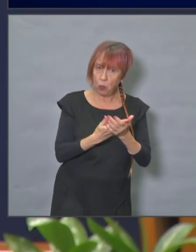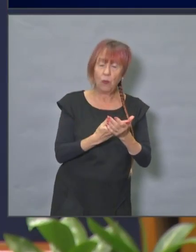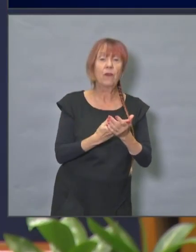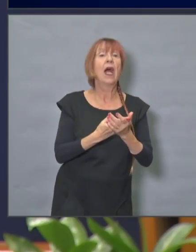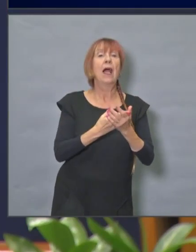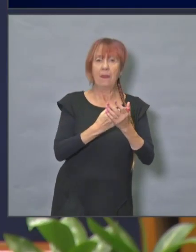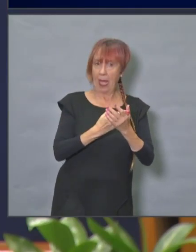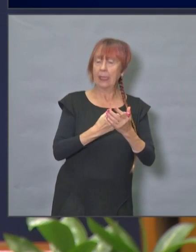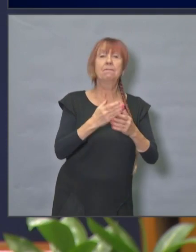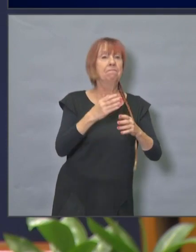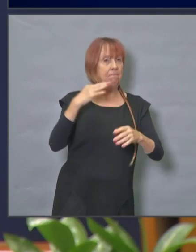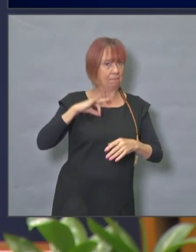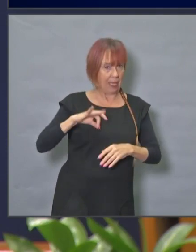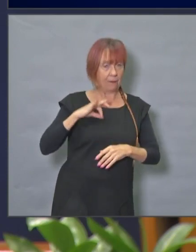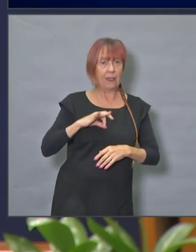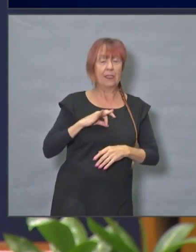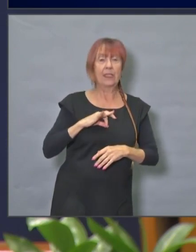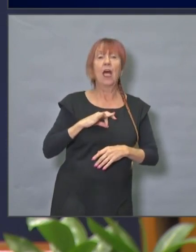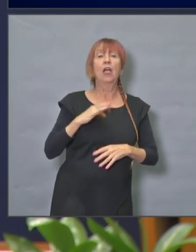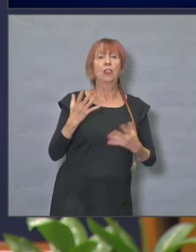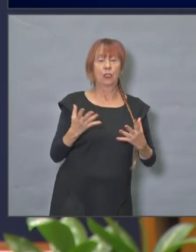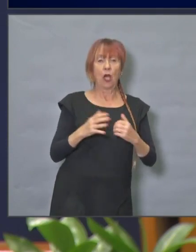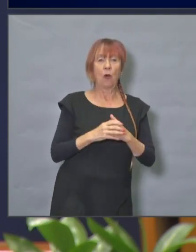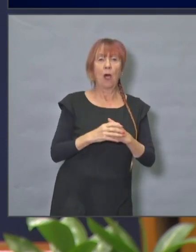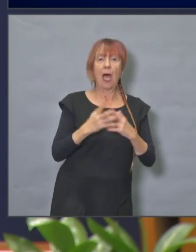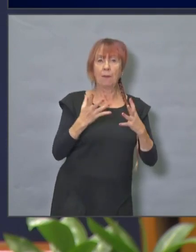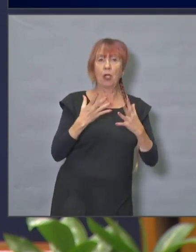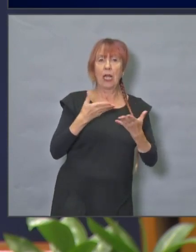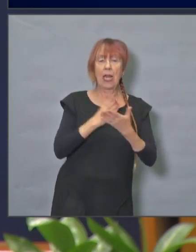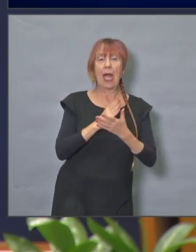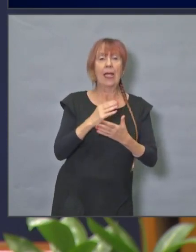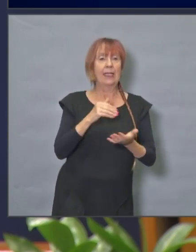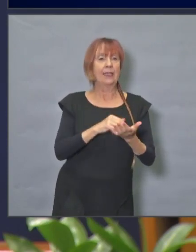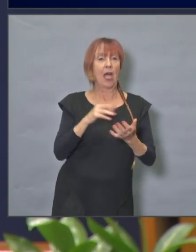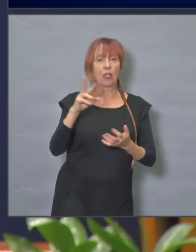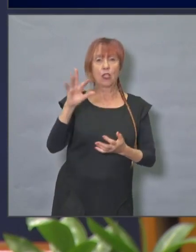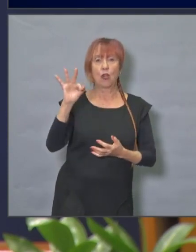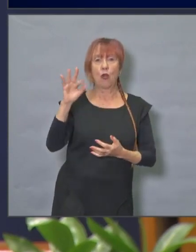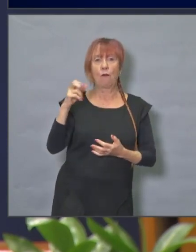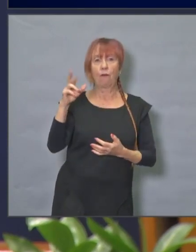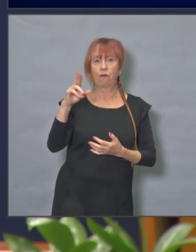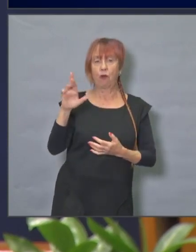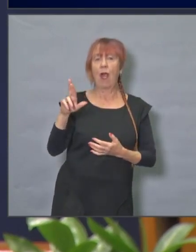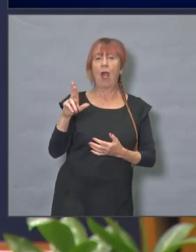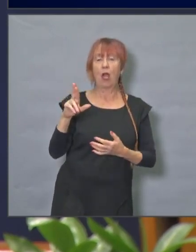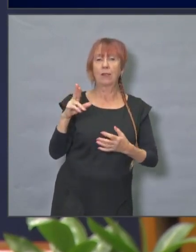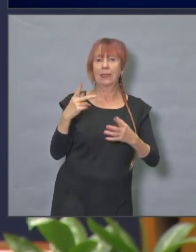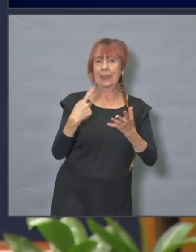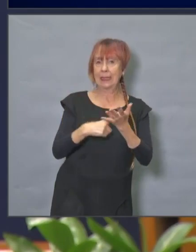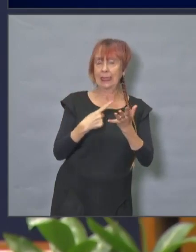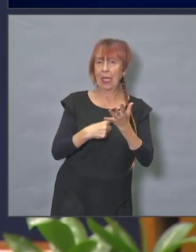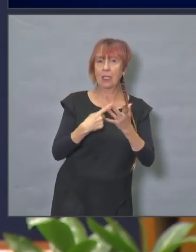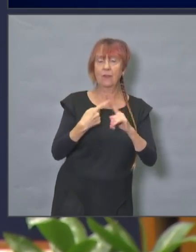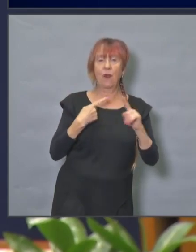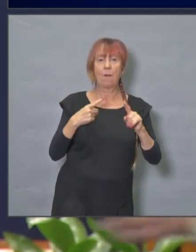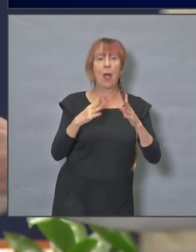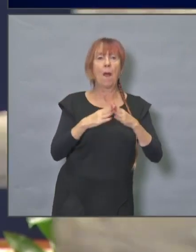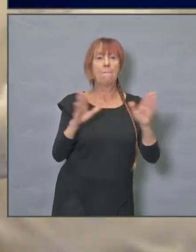at the numbers that it is right now. But I'll let Dr. Farrar talk about it from public health standpoint.